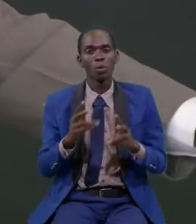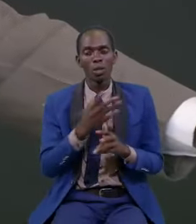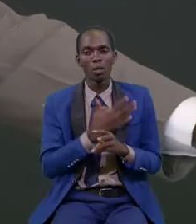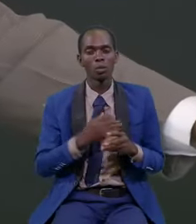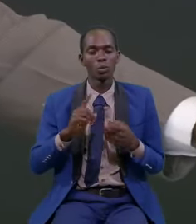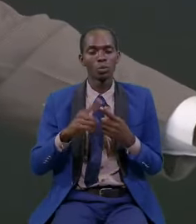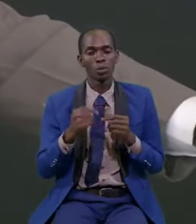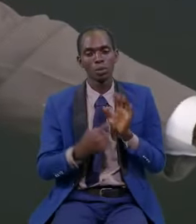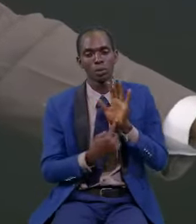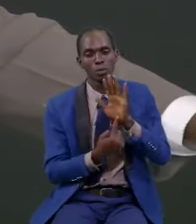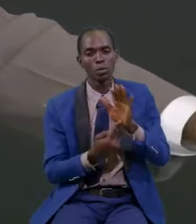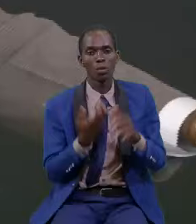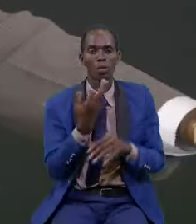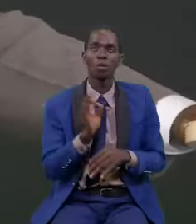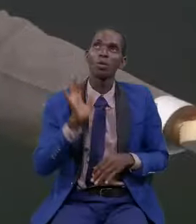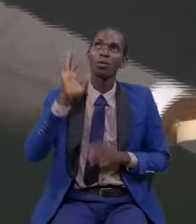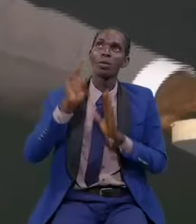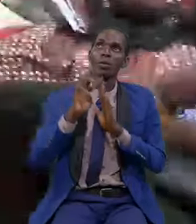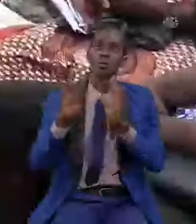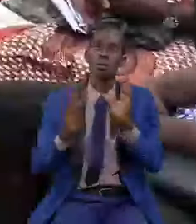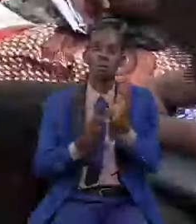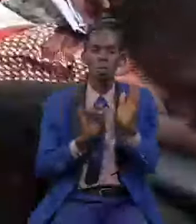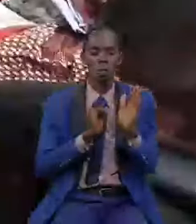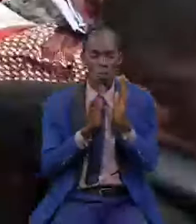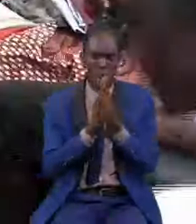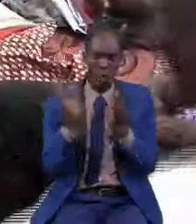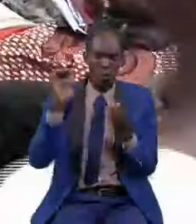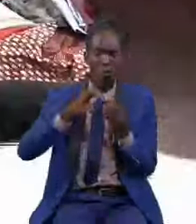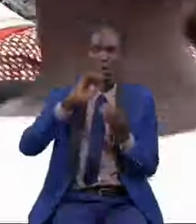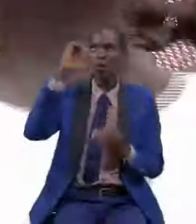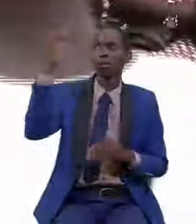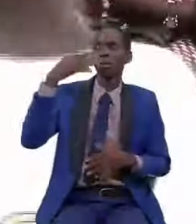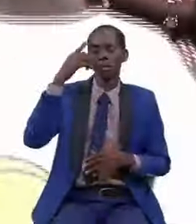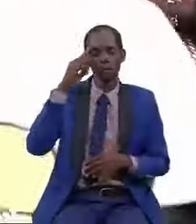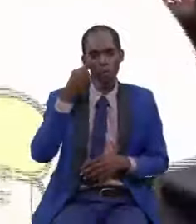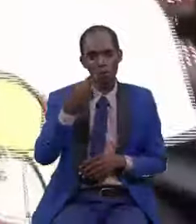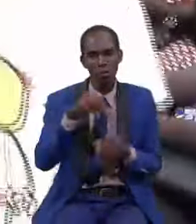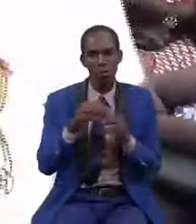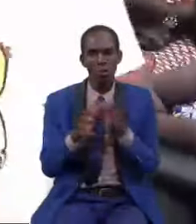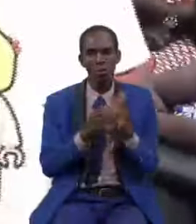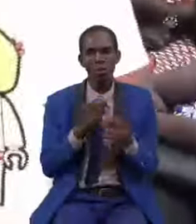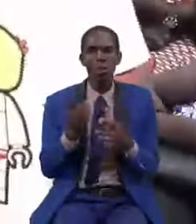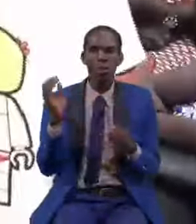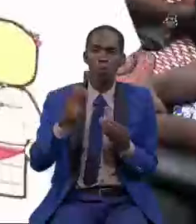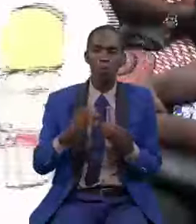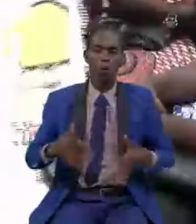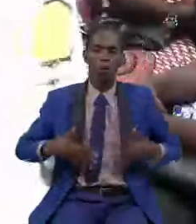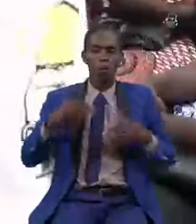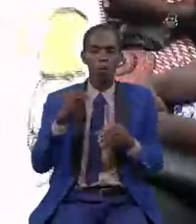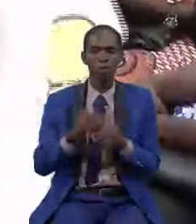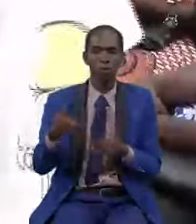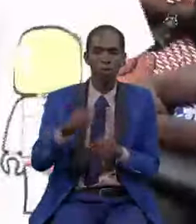I pray, more grace for you, more life in you, more